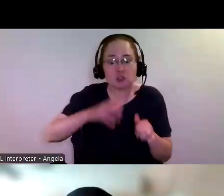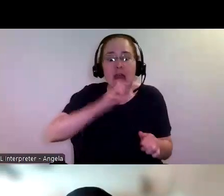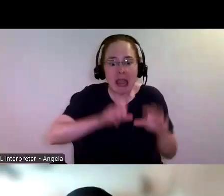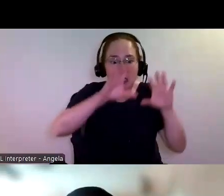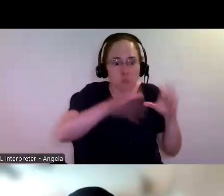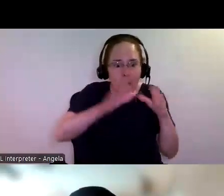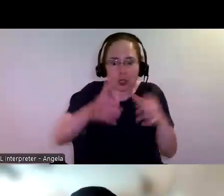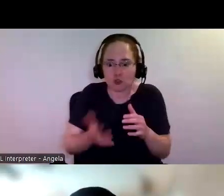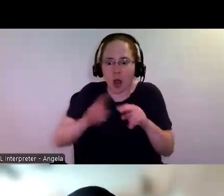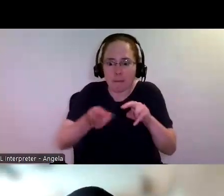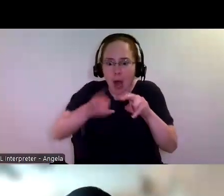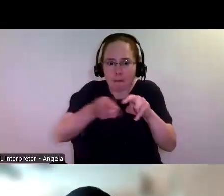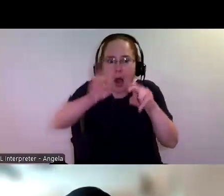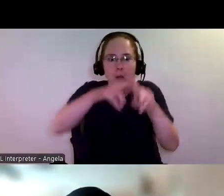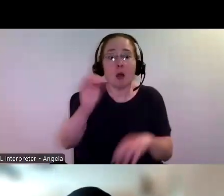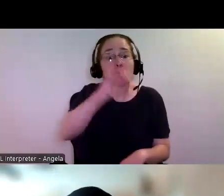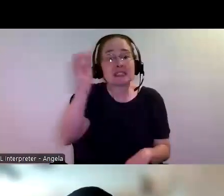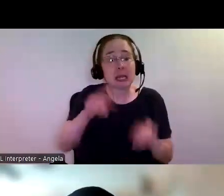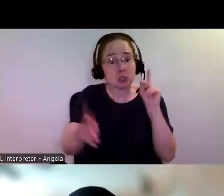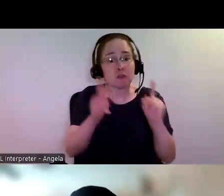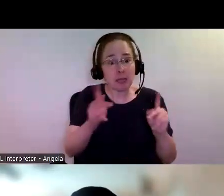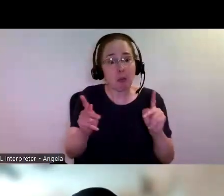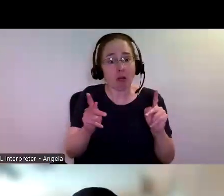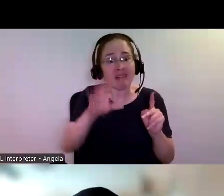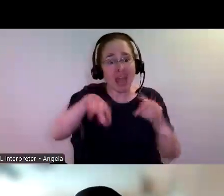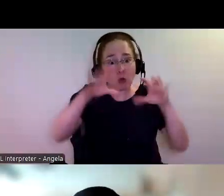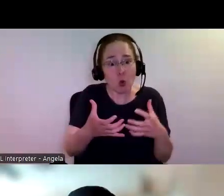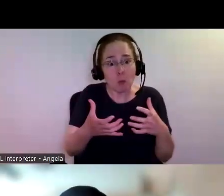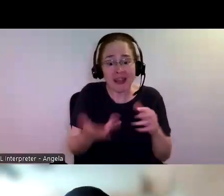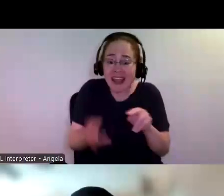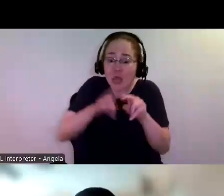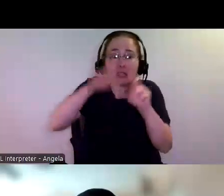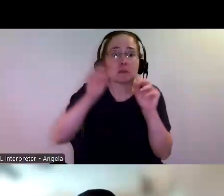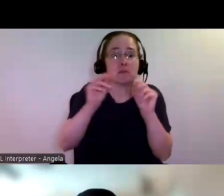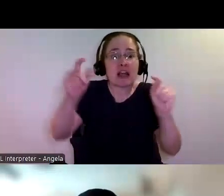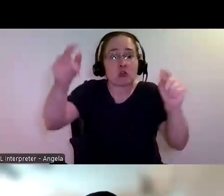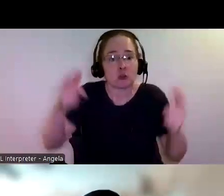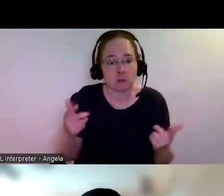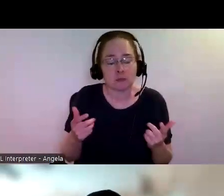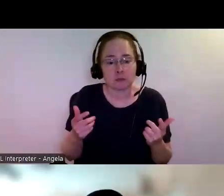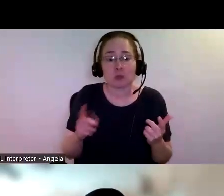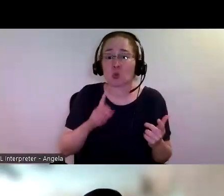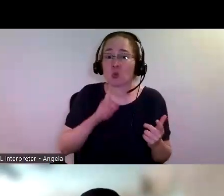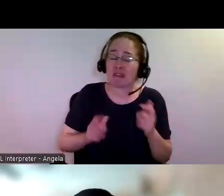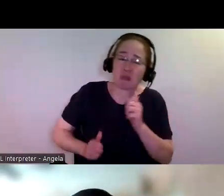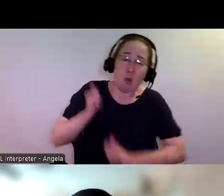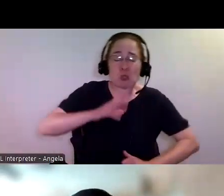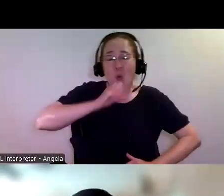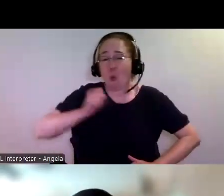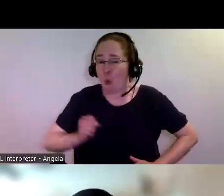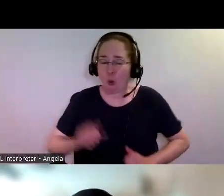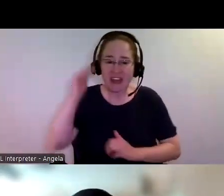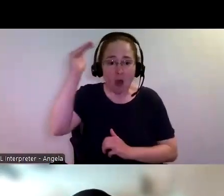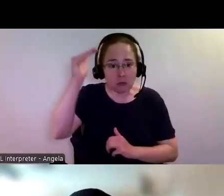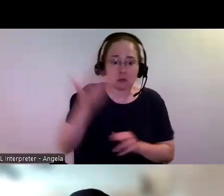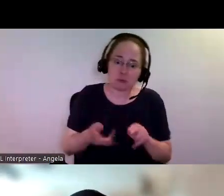go up, the percentage of people in that age range increases faster. And so it's really the oldest adults who